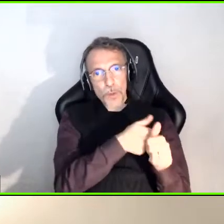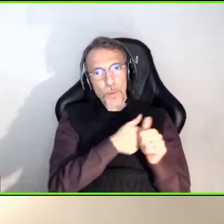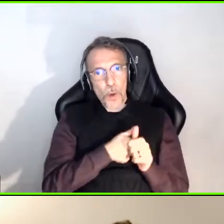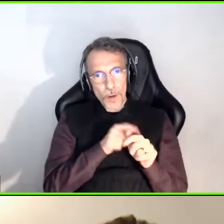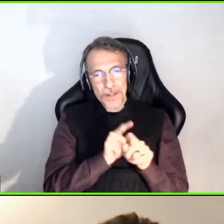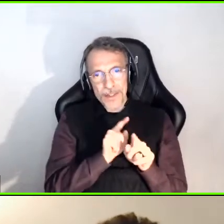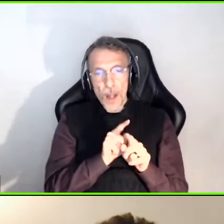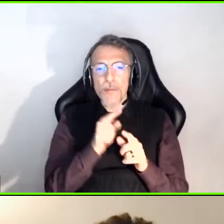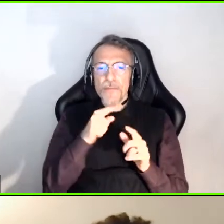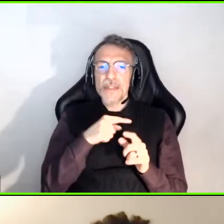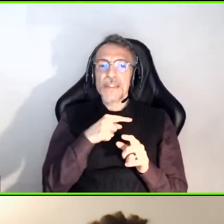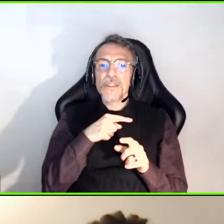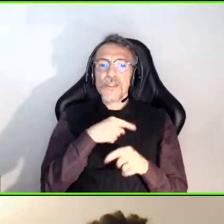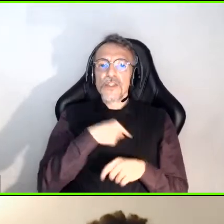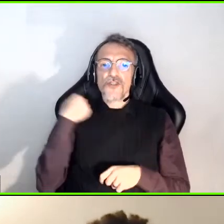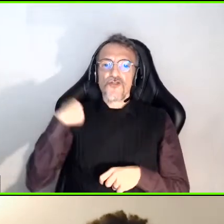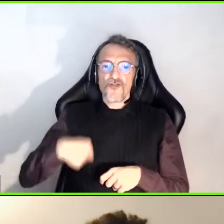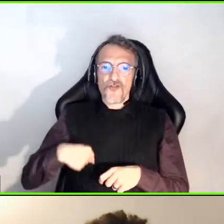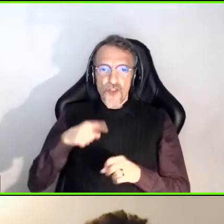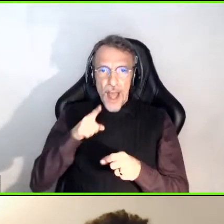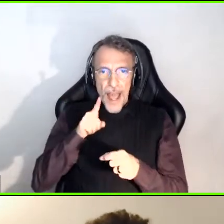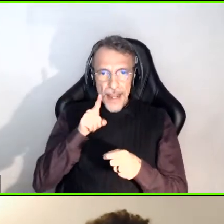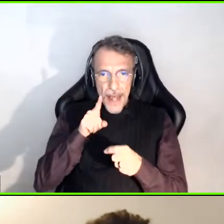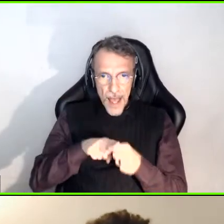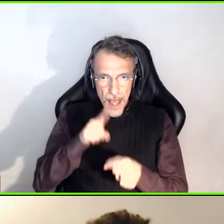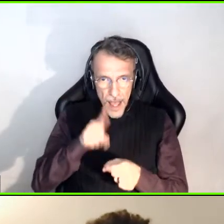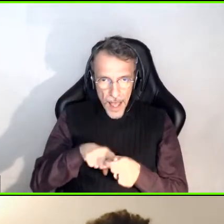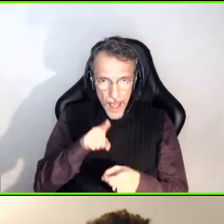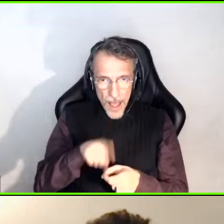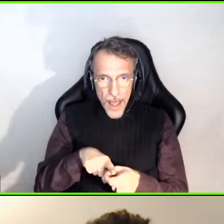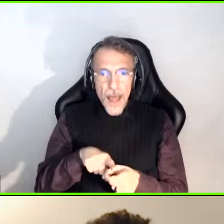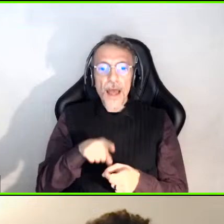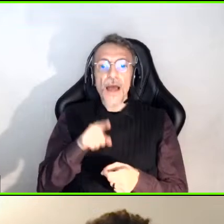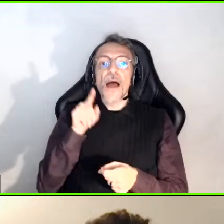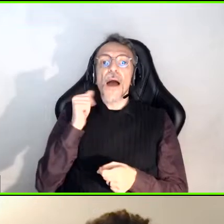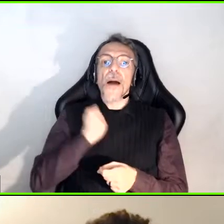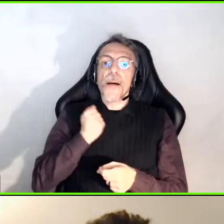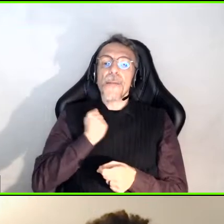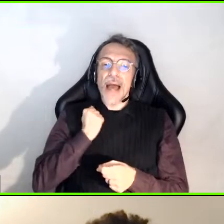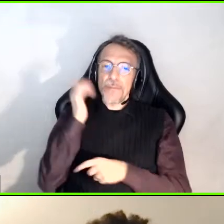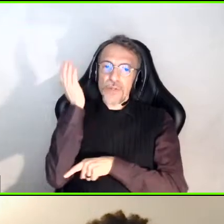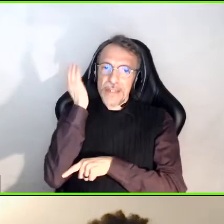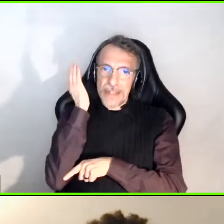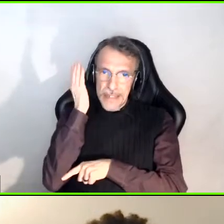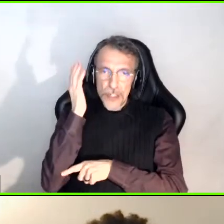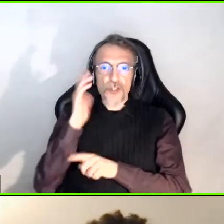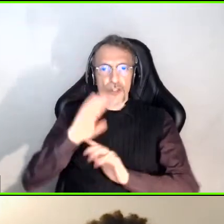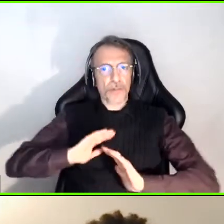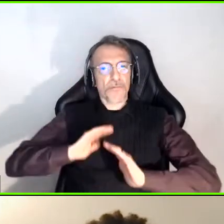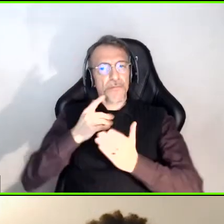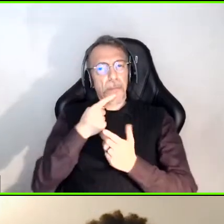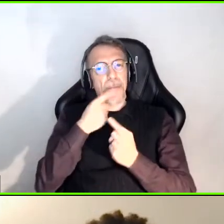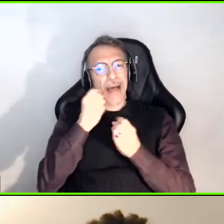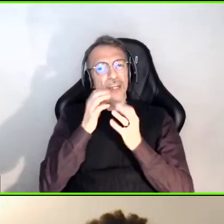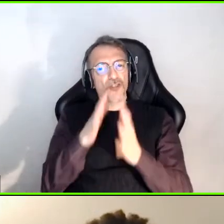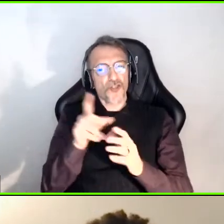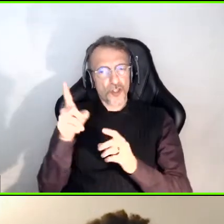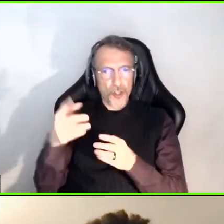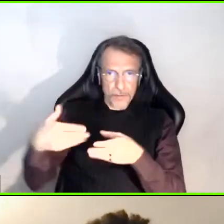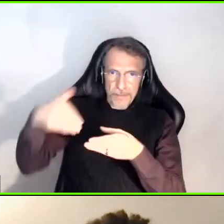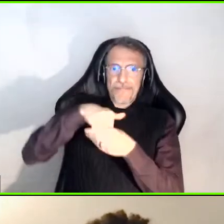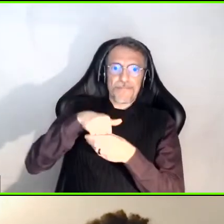With China, you know, as I mentioned in my presentation, their participation in the